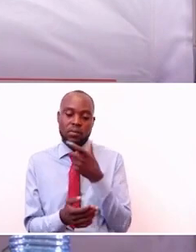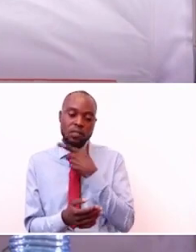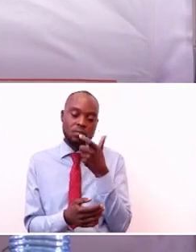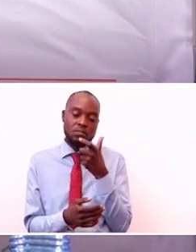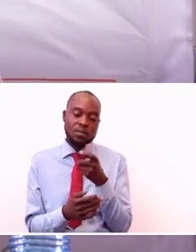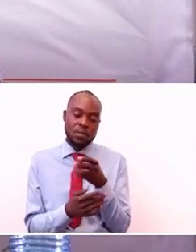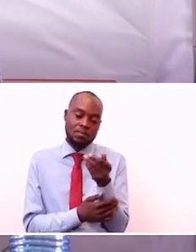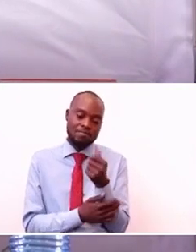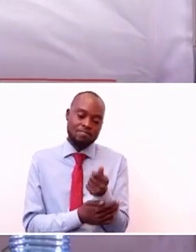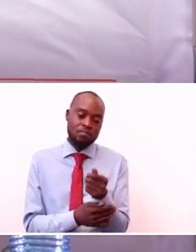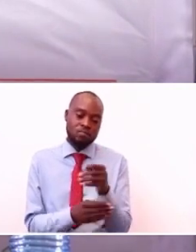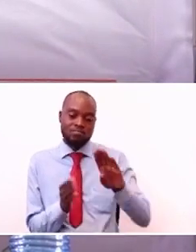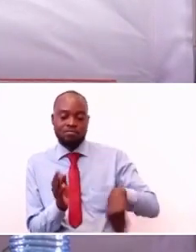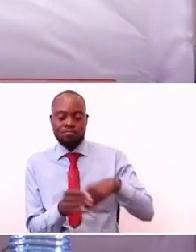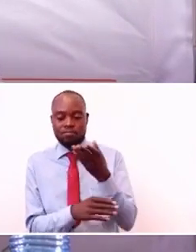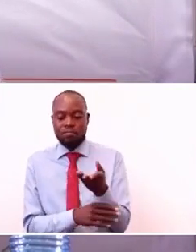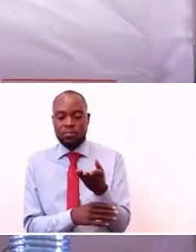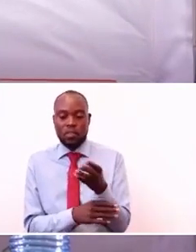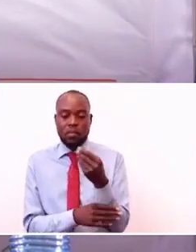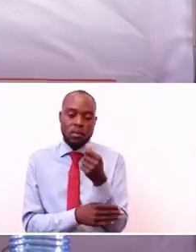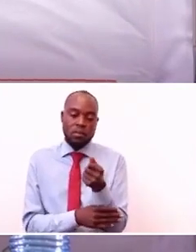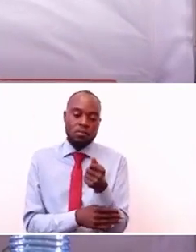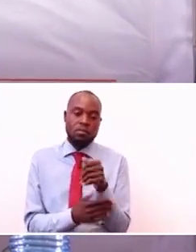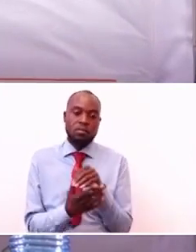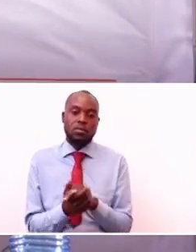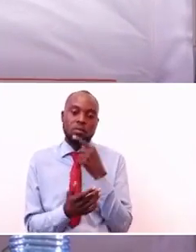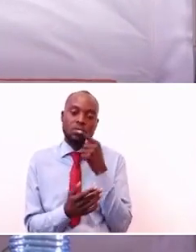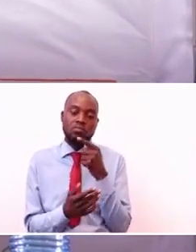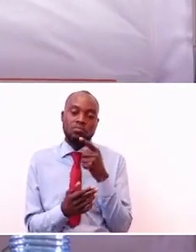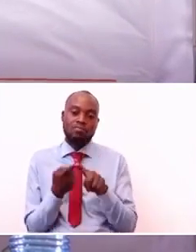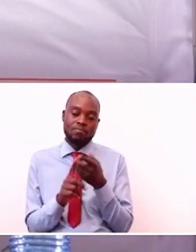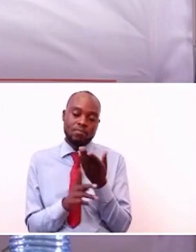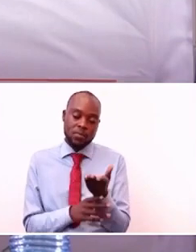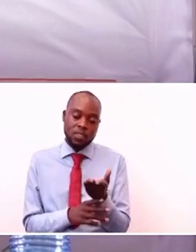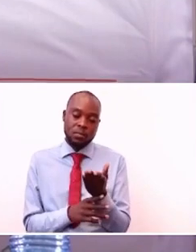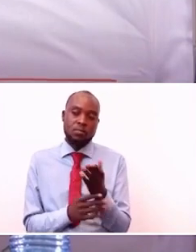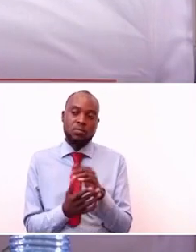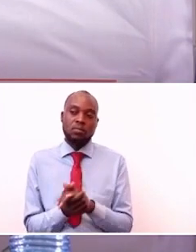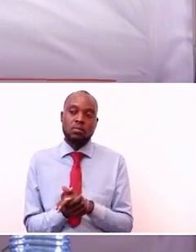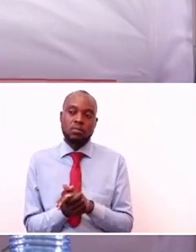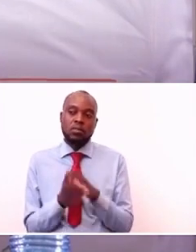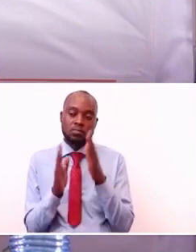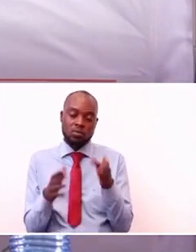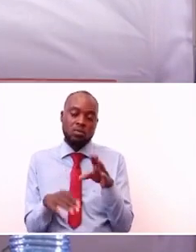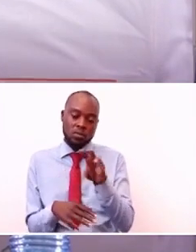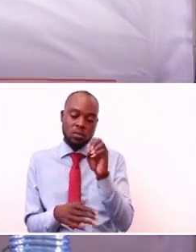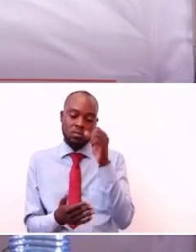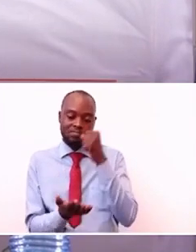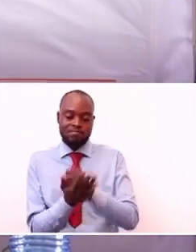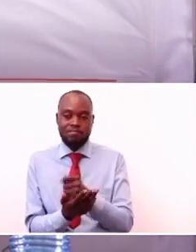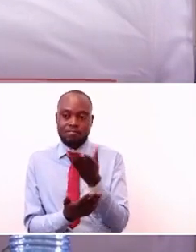cryptocurrency and illicit financial flows, let me tell you guys a fact that you can take to the bank, no pun